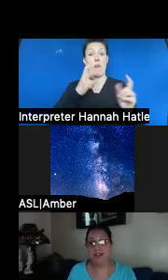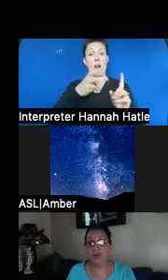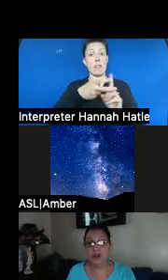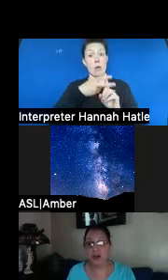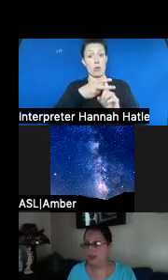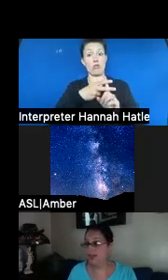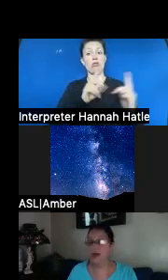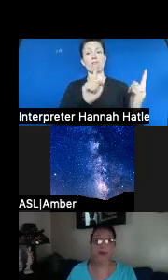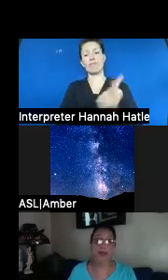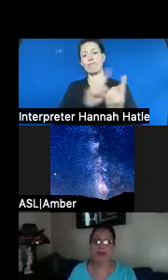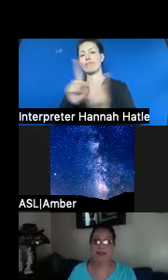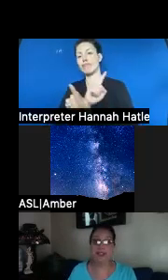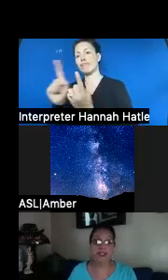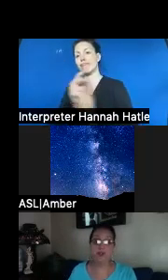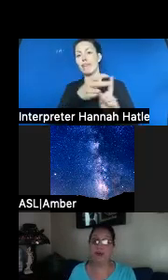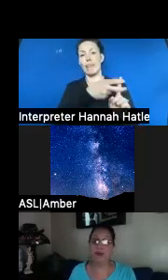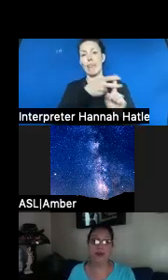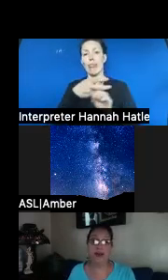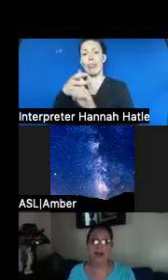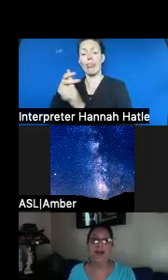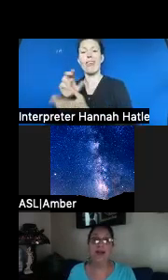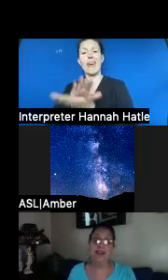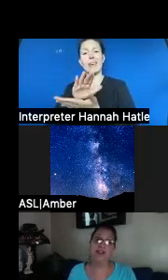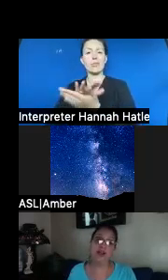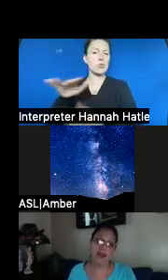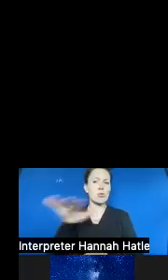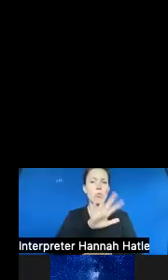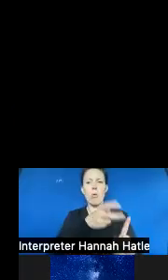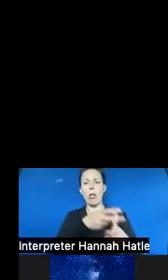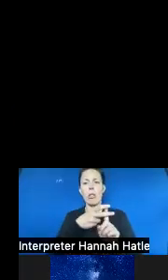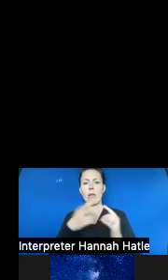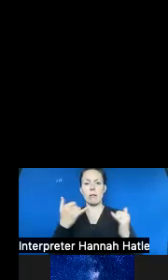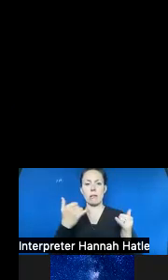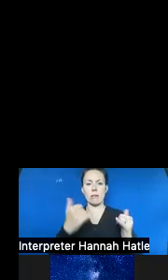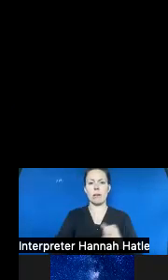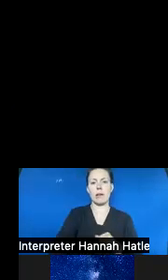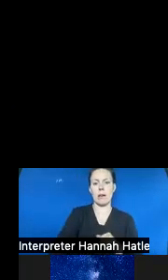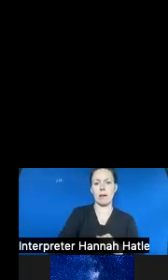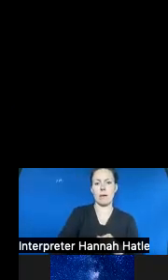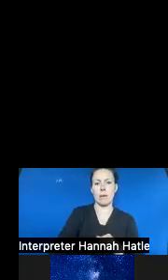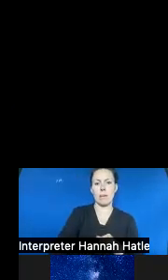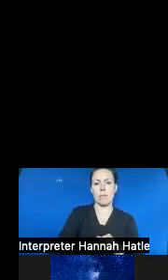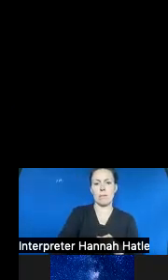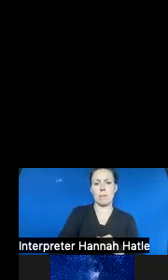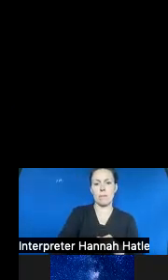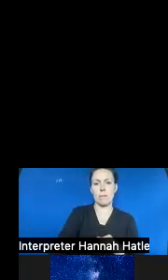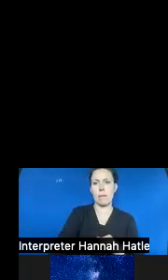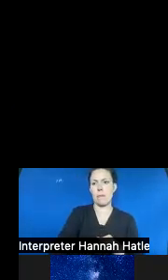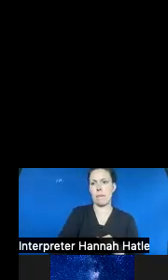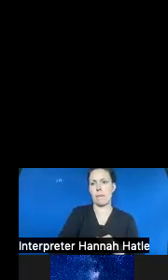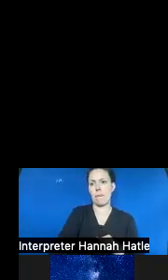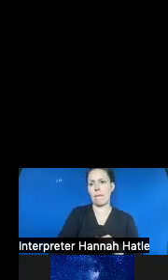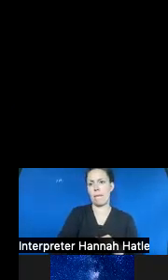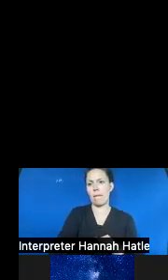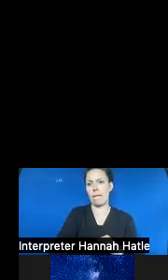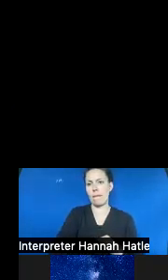in schoolyards and all the places, they just went online and started hunting the res online for Native children, including